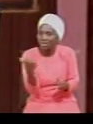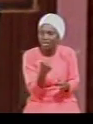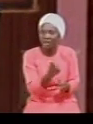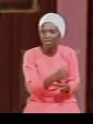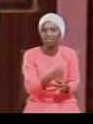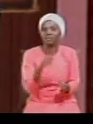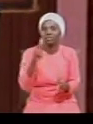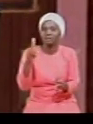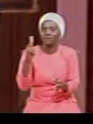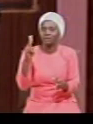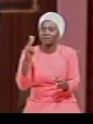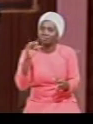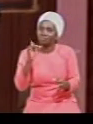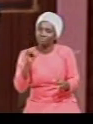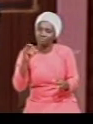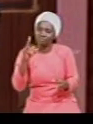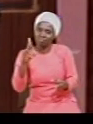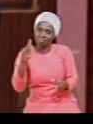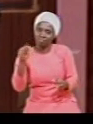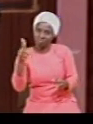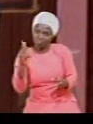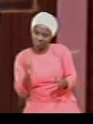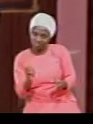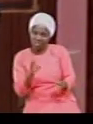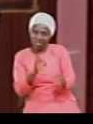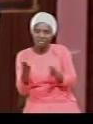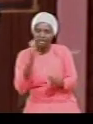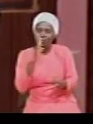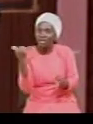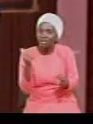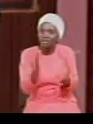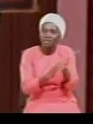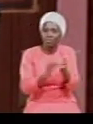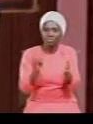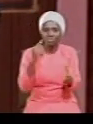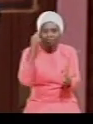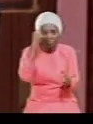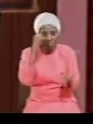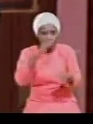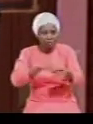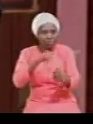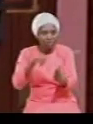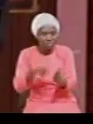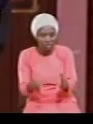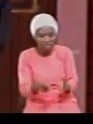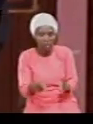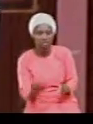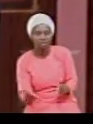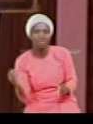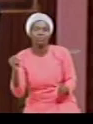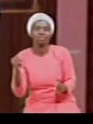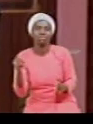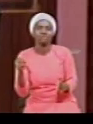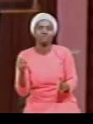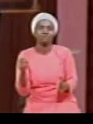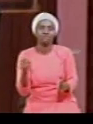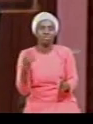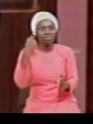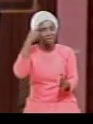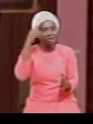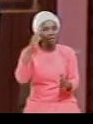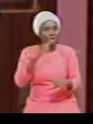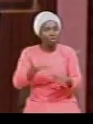be any praise, think on these things. Those things which ye have both learnt